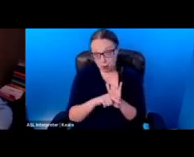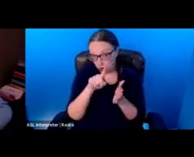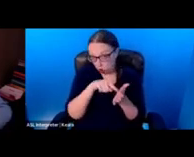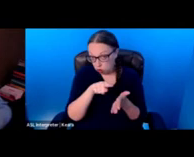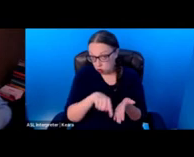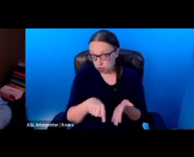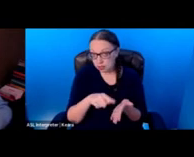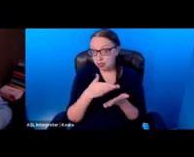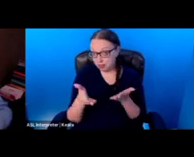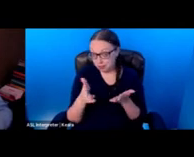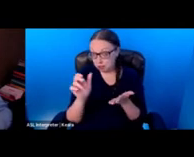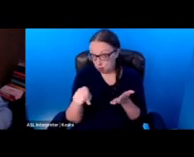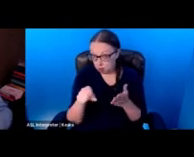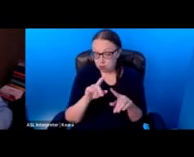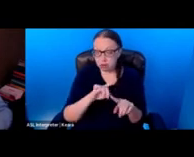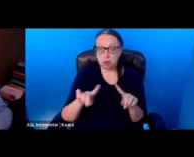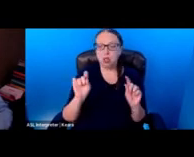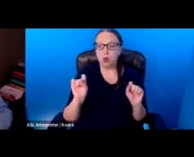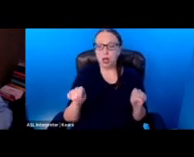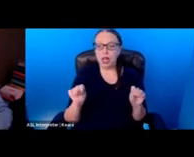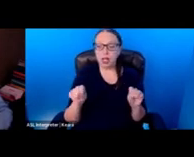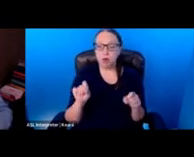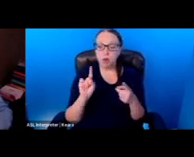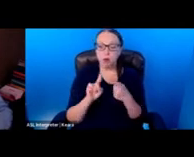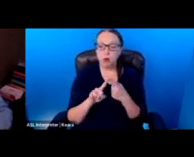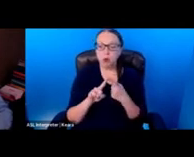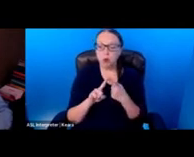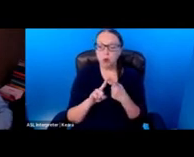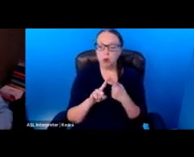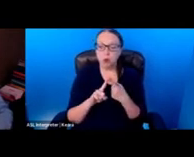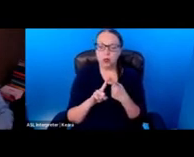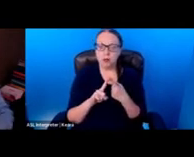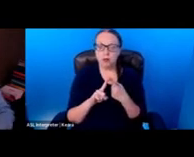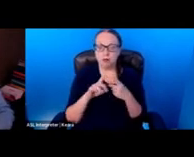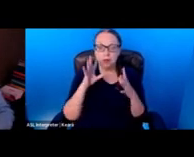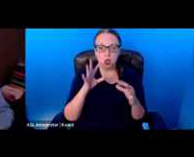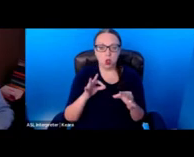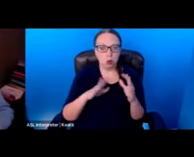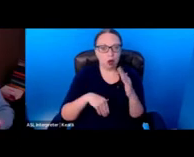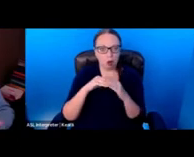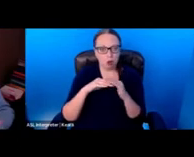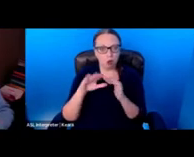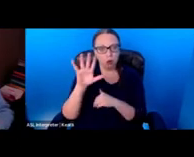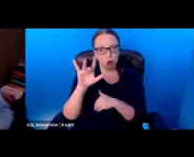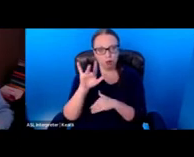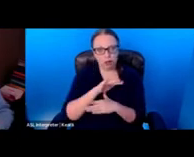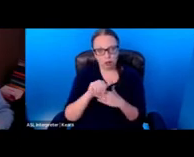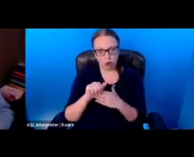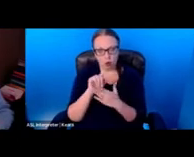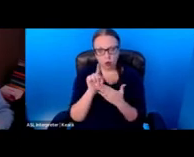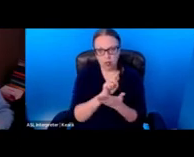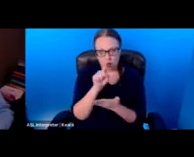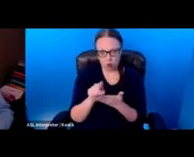like that. You are able to and determine up to $25 an hour. You're able to determine